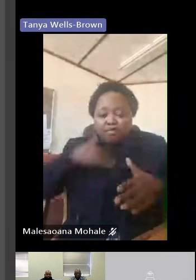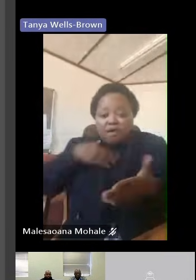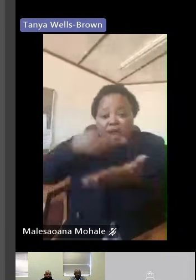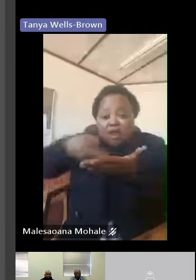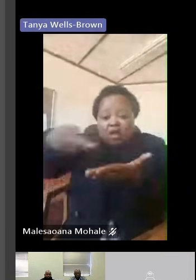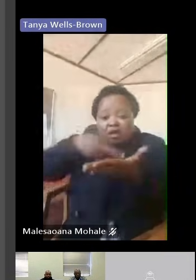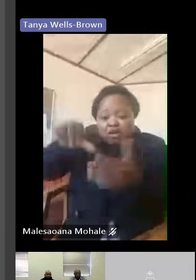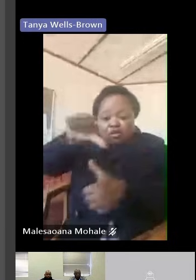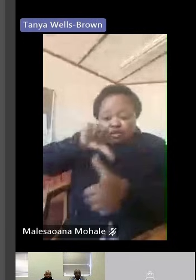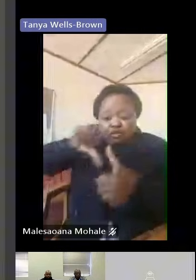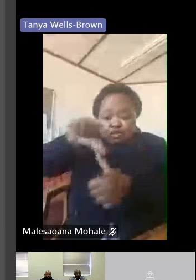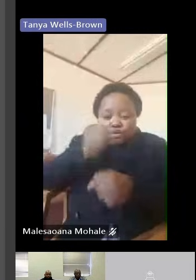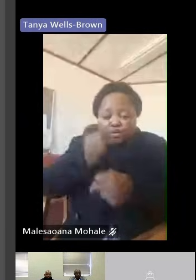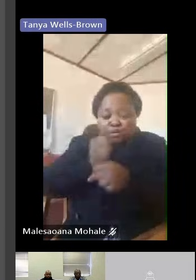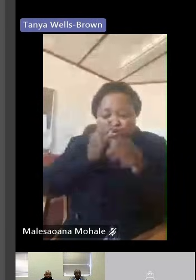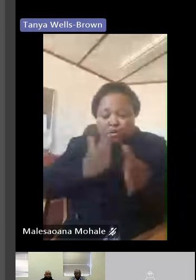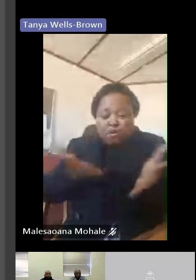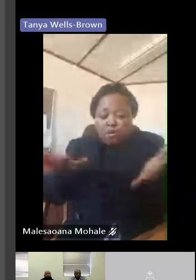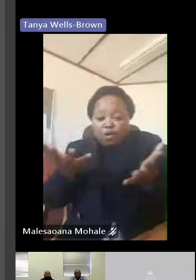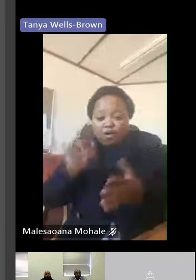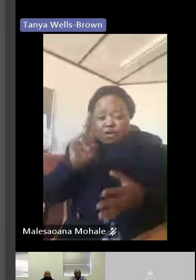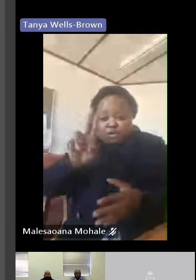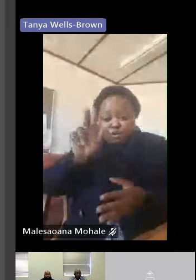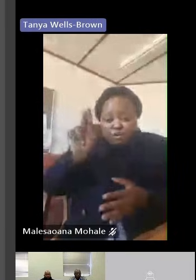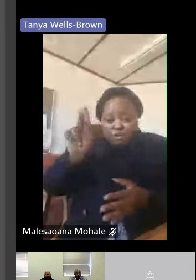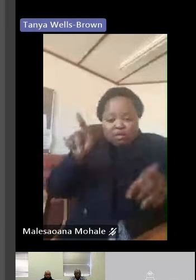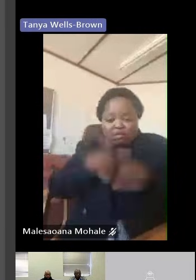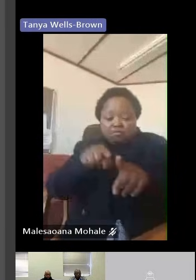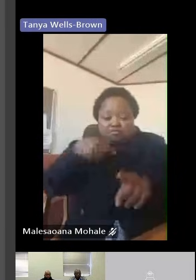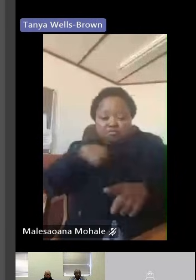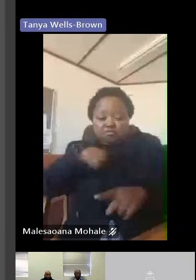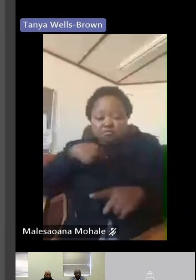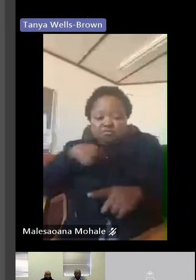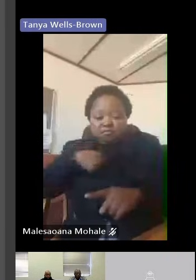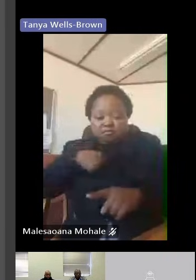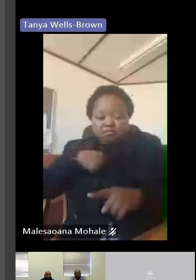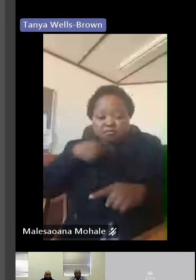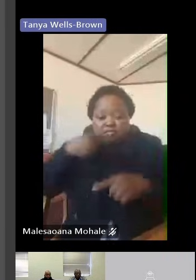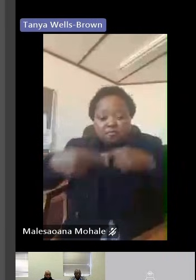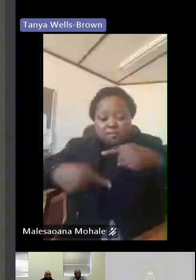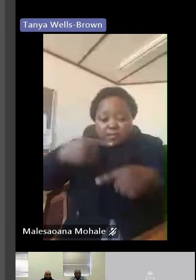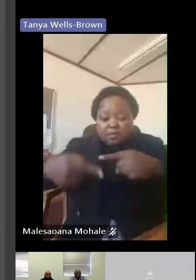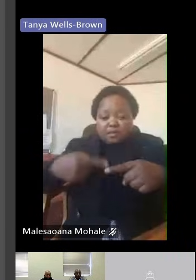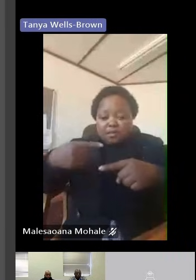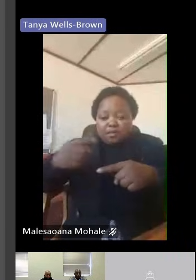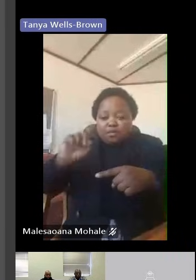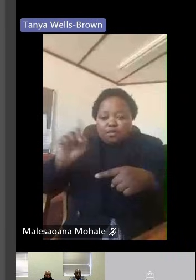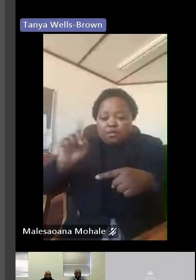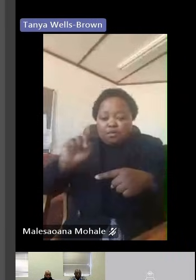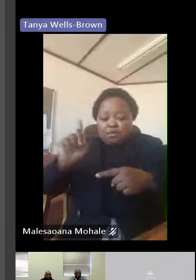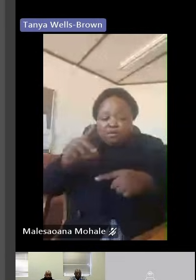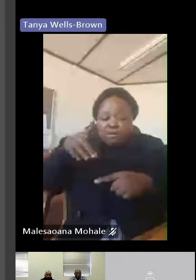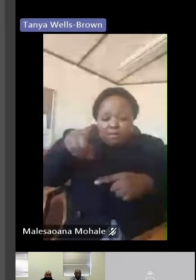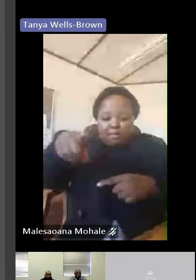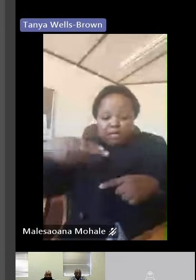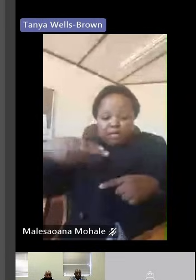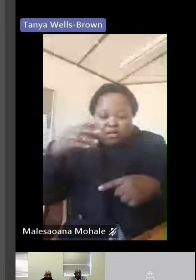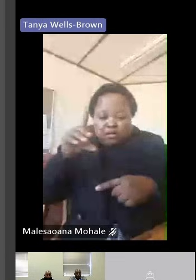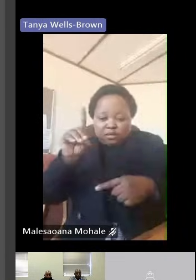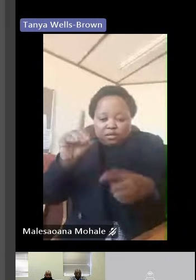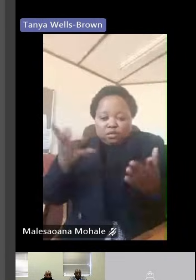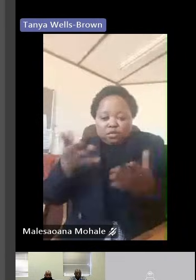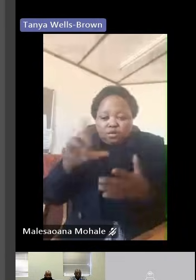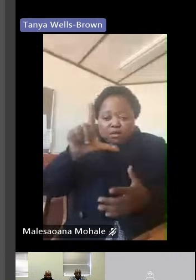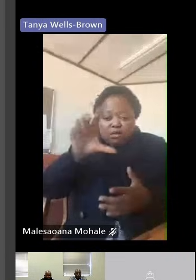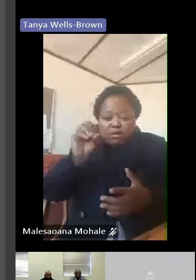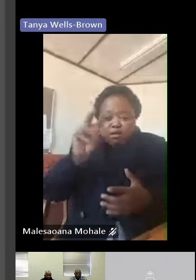UK. I'm also, as Ndeti said, I'm pursuing my PhD at the London School of Hygiene and Tropical Medicine.